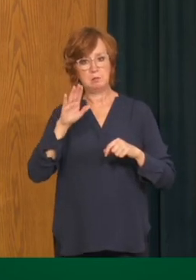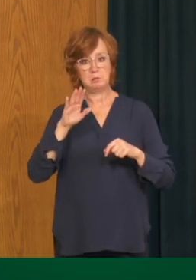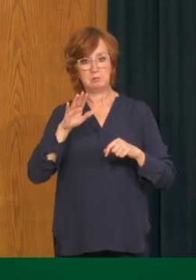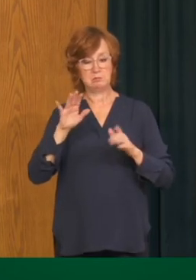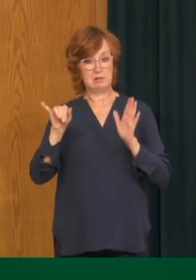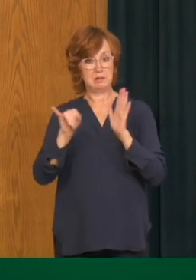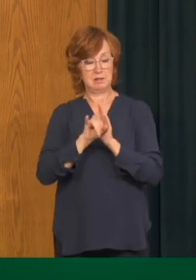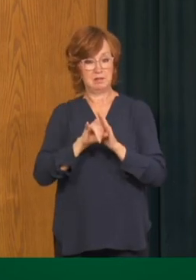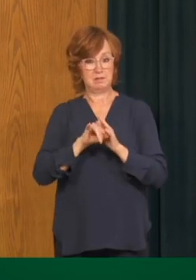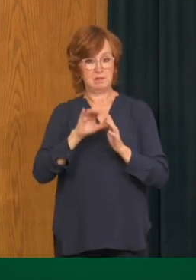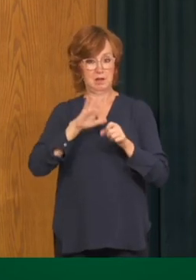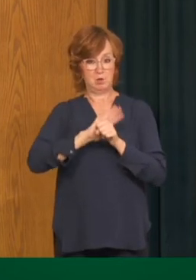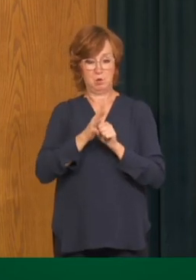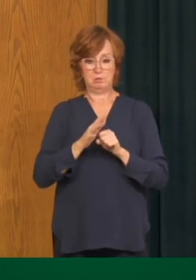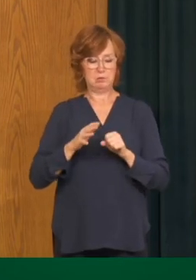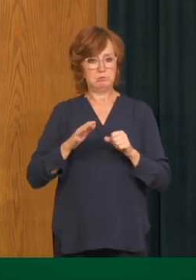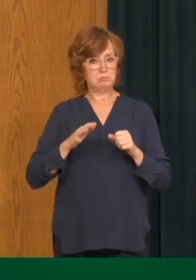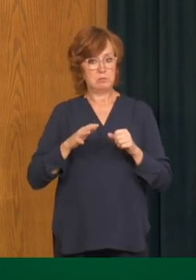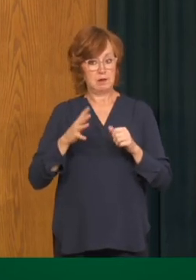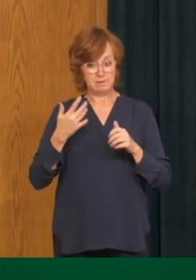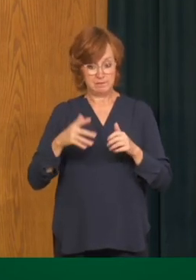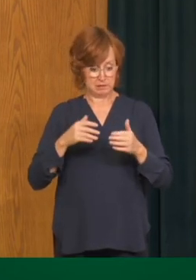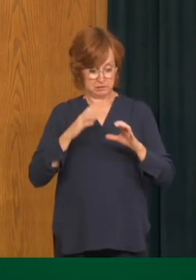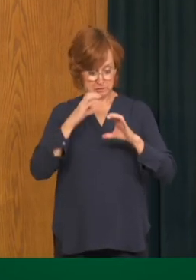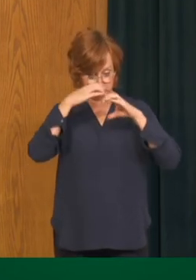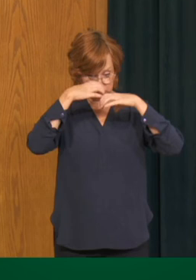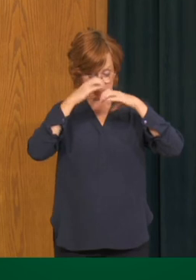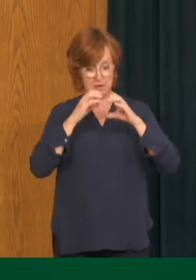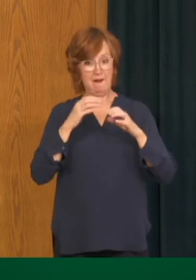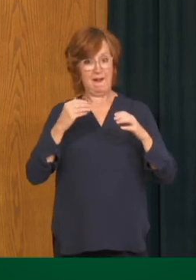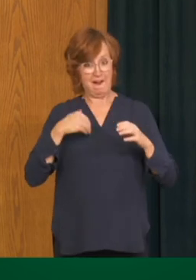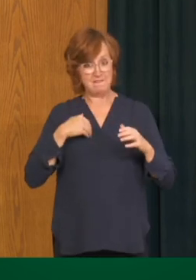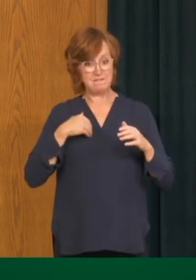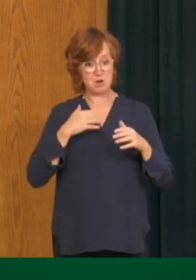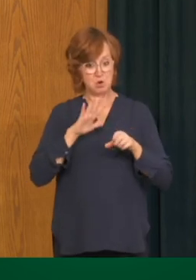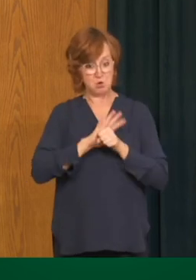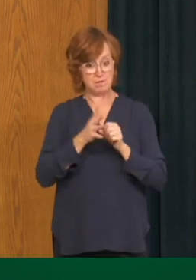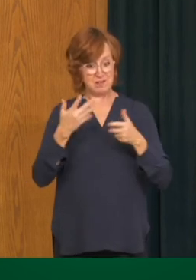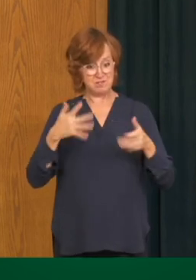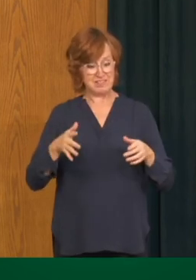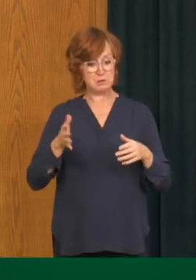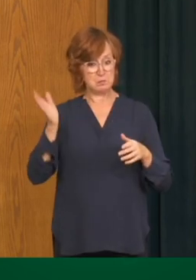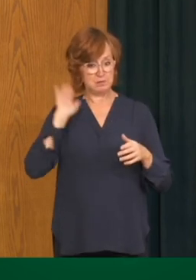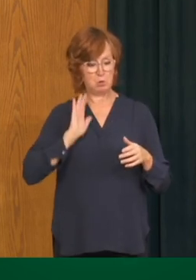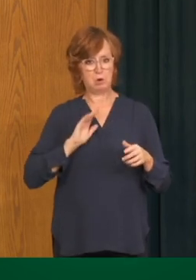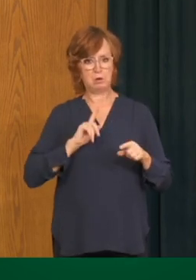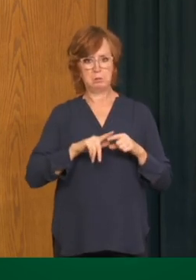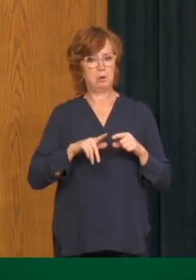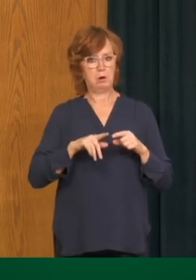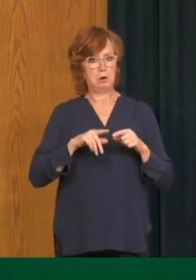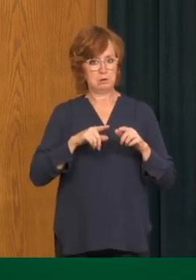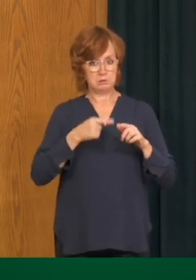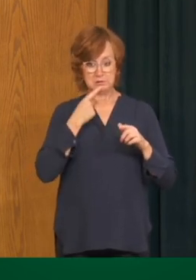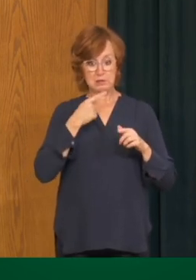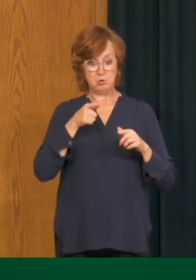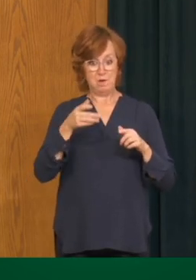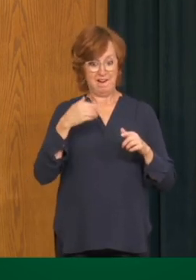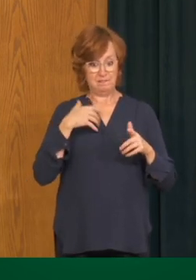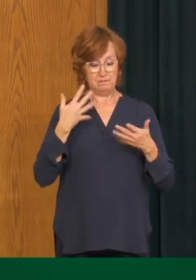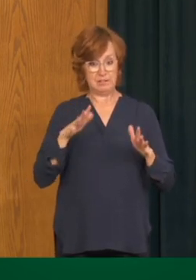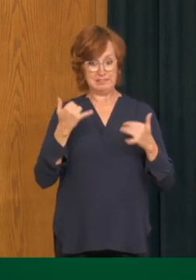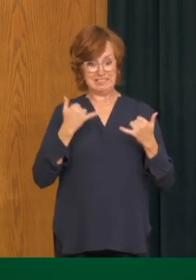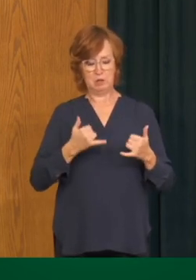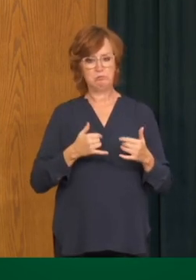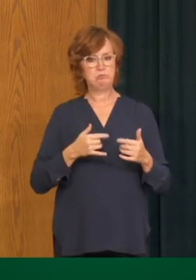tell you whether or not you have COVID, but they will tell you whether you have had COVID. There's other innovations that are coming